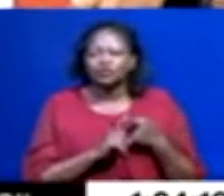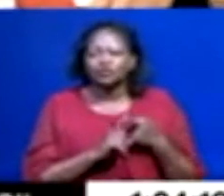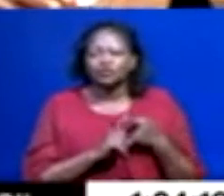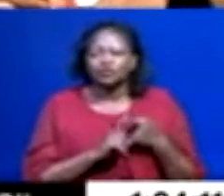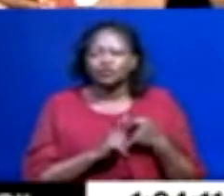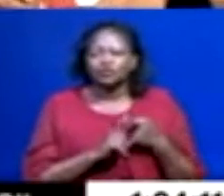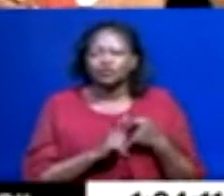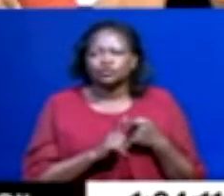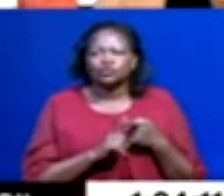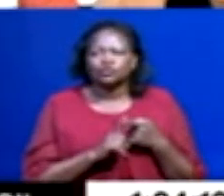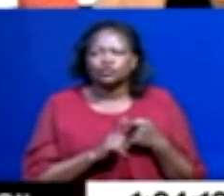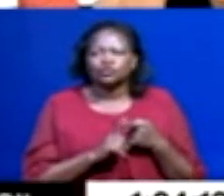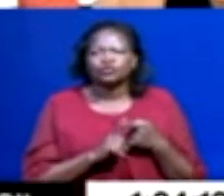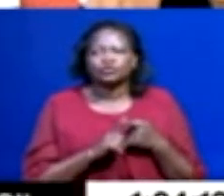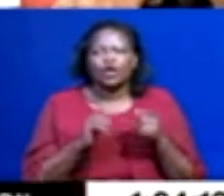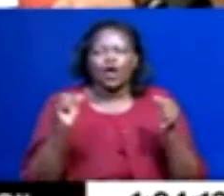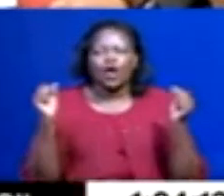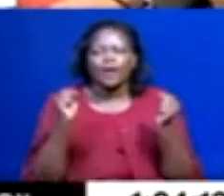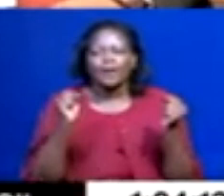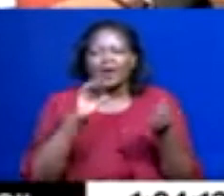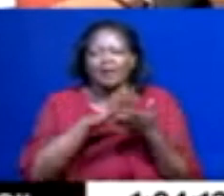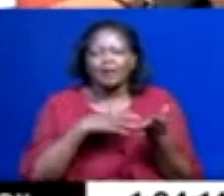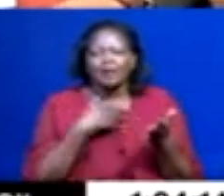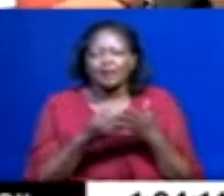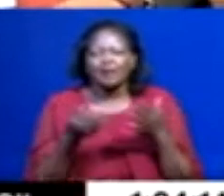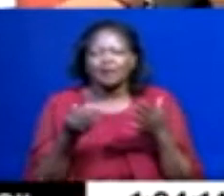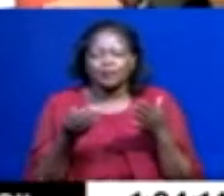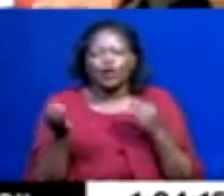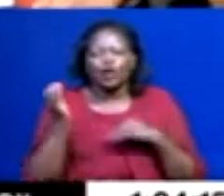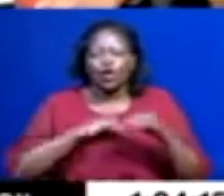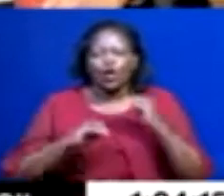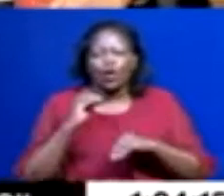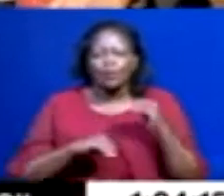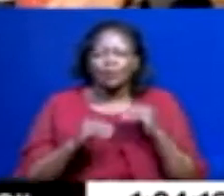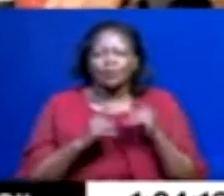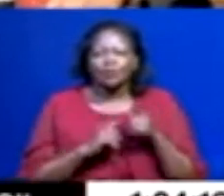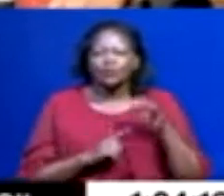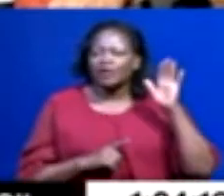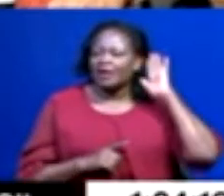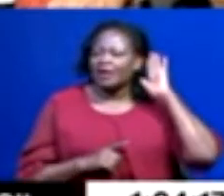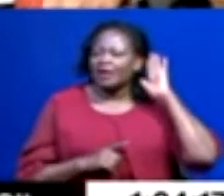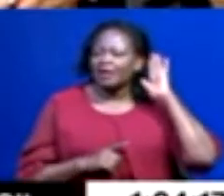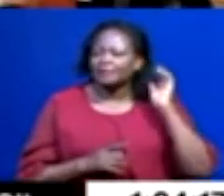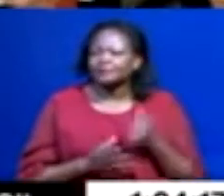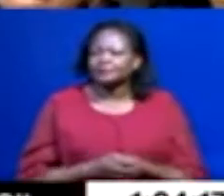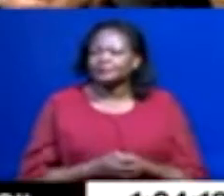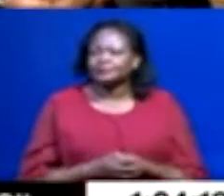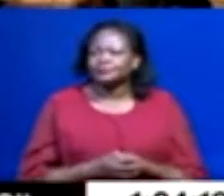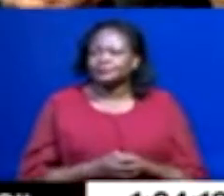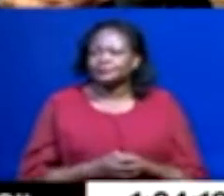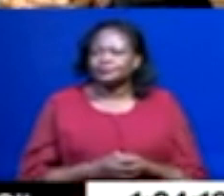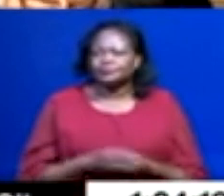botched malaria nets scandal. Let's first of all listen in. Currently speaking, I believe